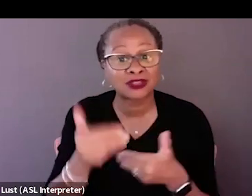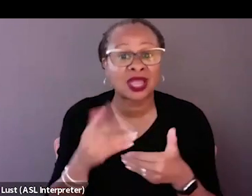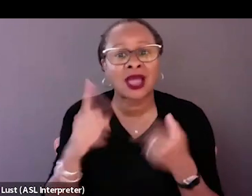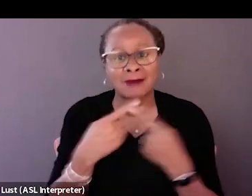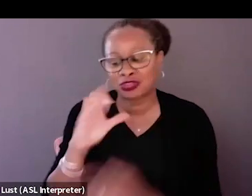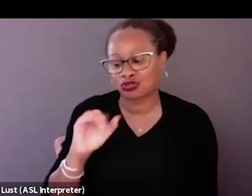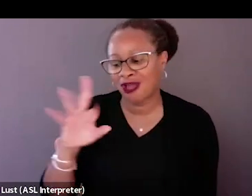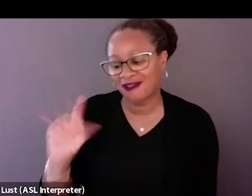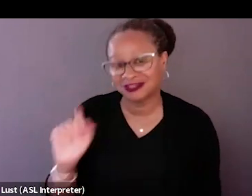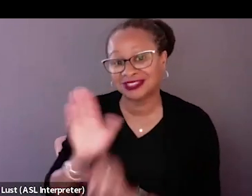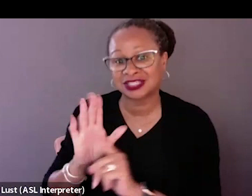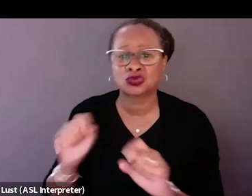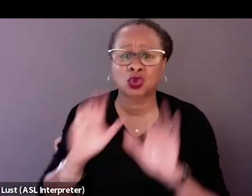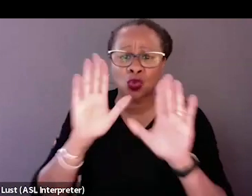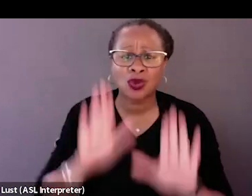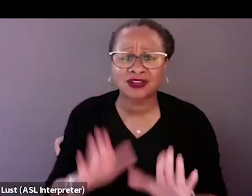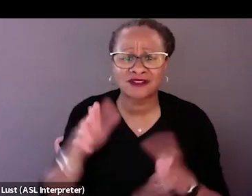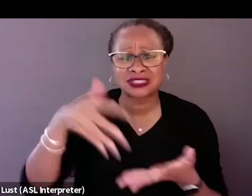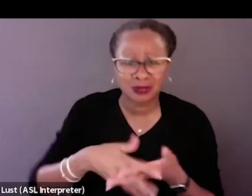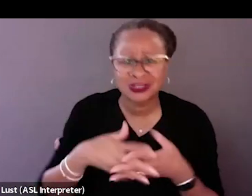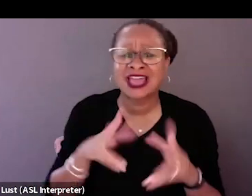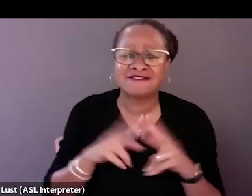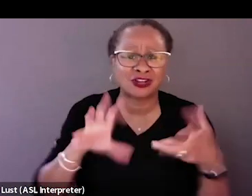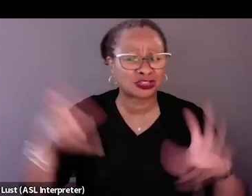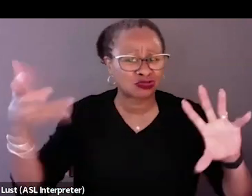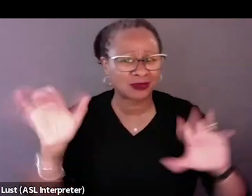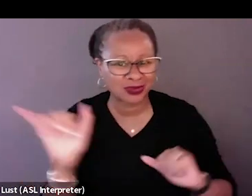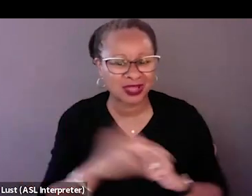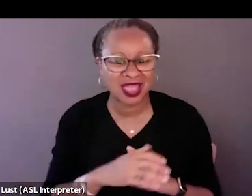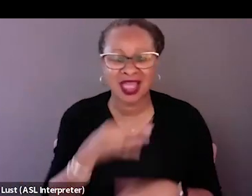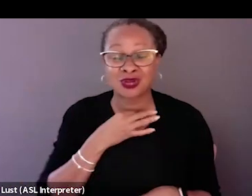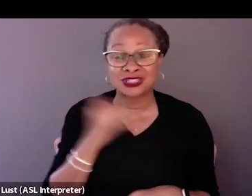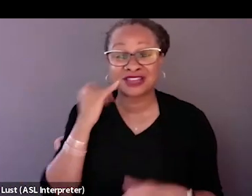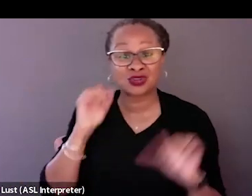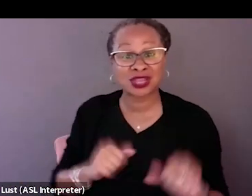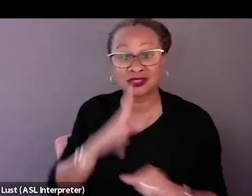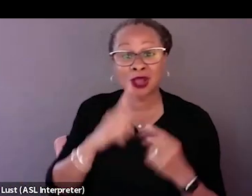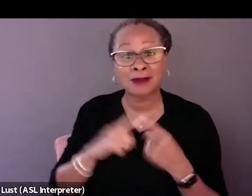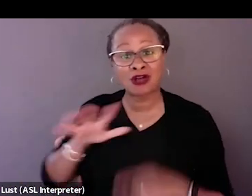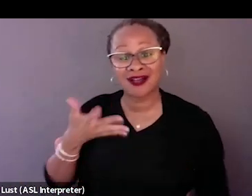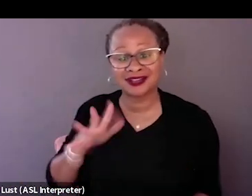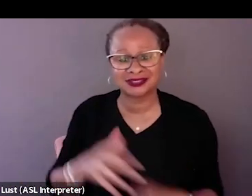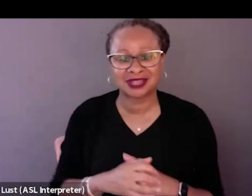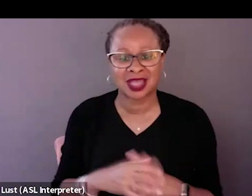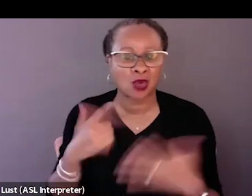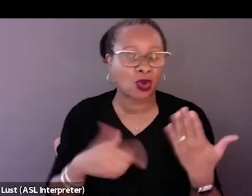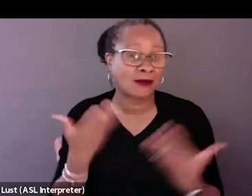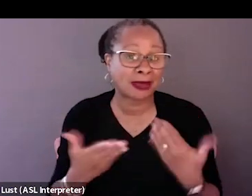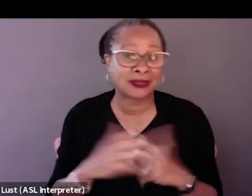They're so wonderfully subversive and disruptive. I'm wondering if you can talk about kind of what might be